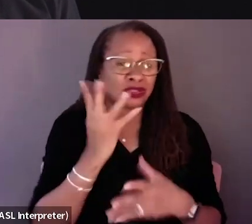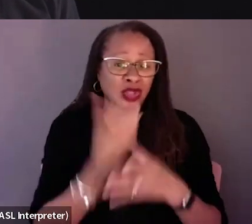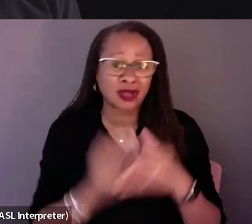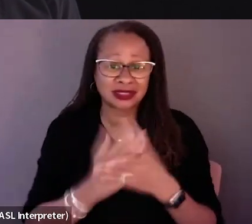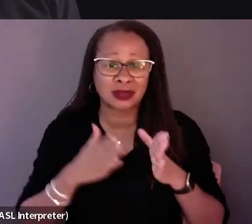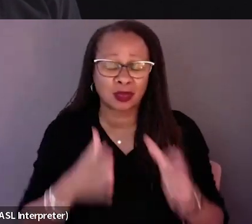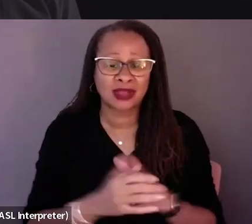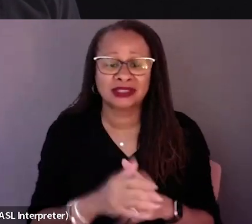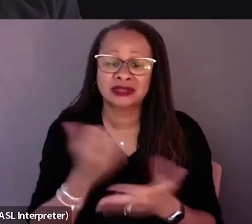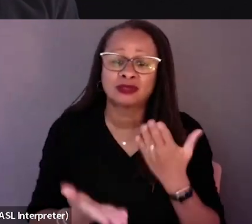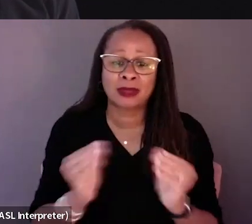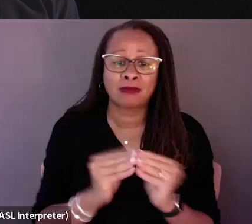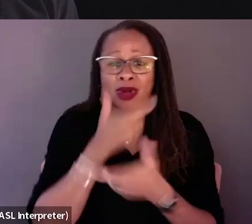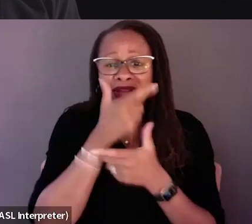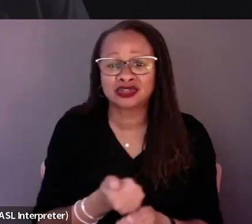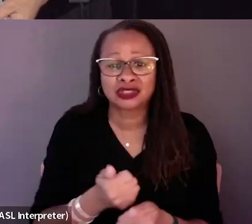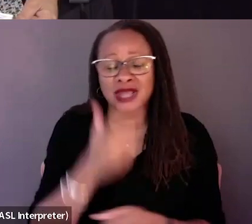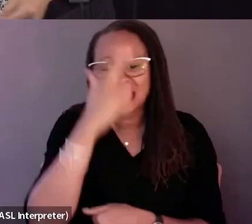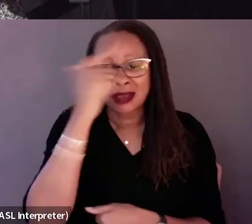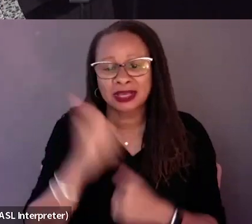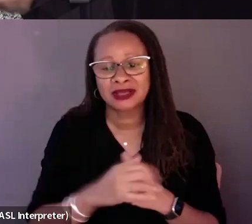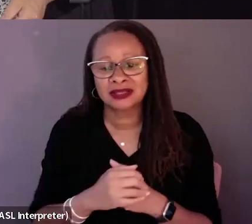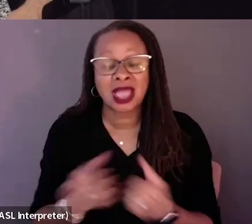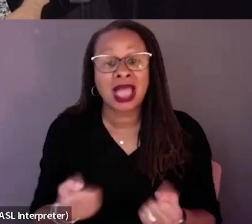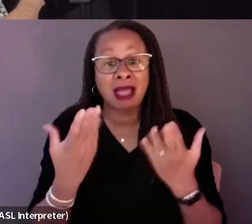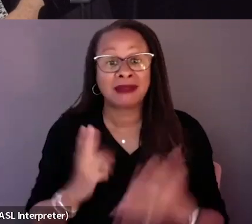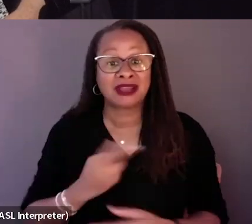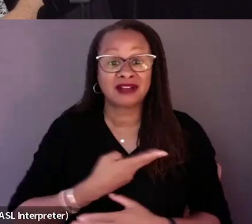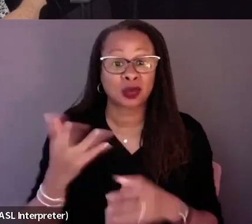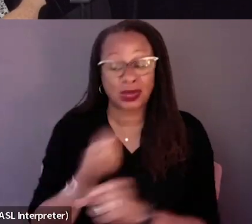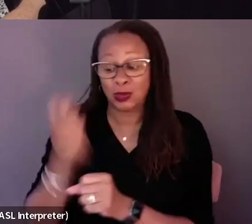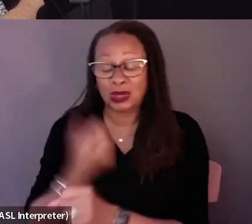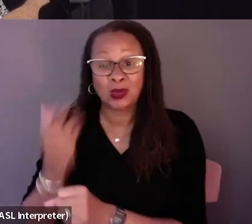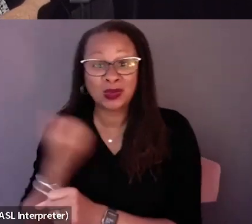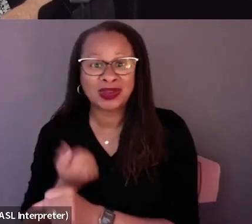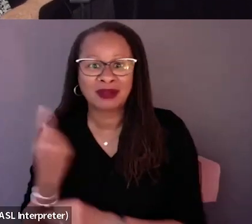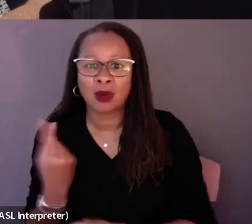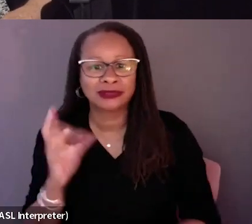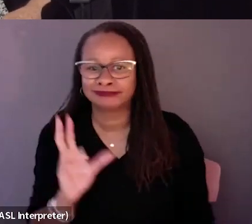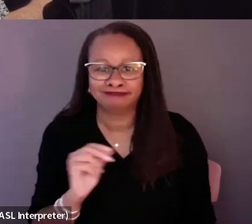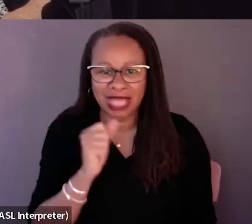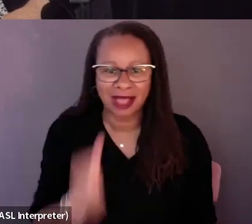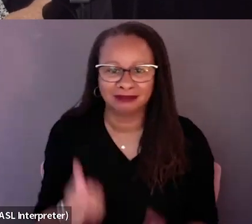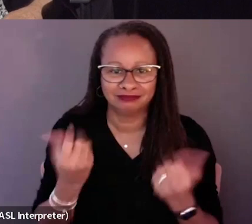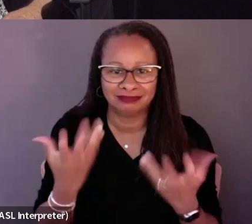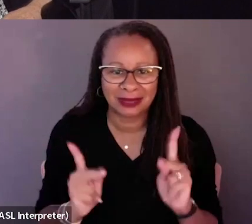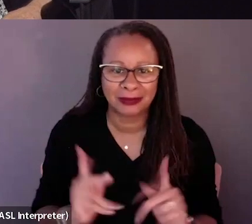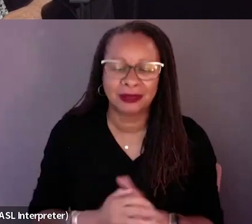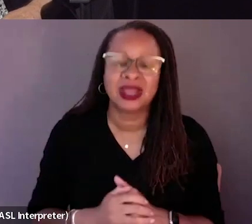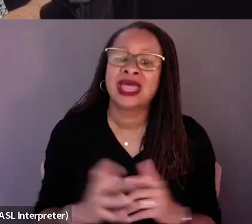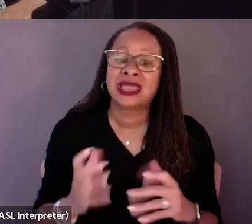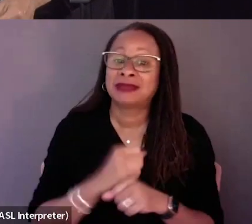actually probably more interesting because how many of us are winners all the time? Not very many. So I think it makes it much